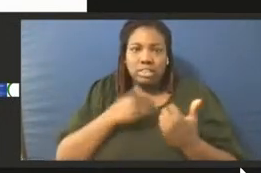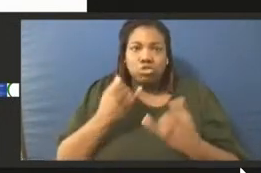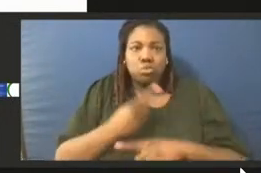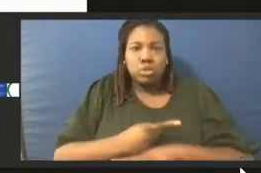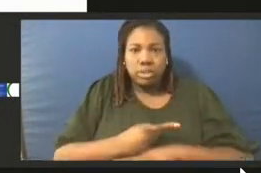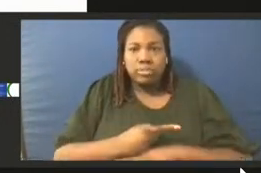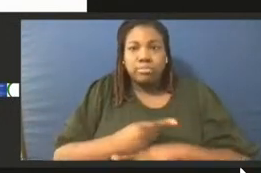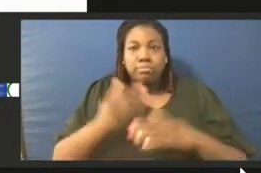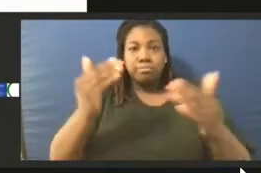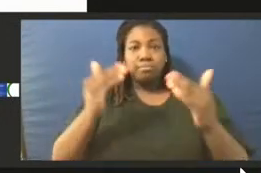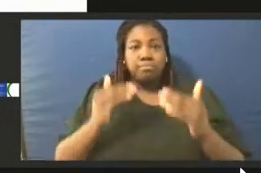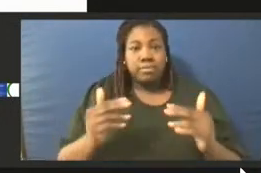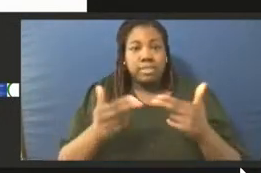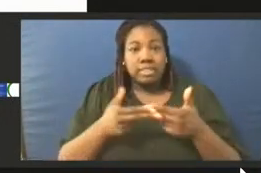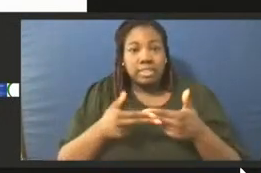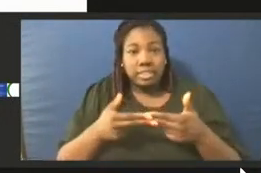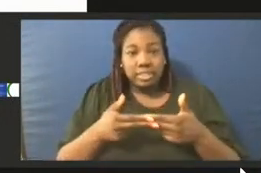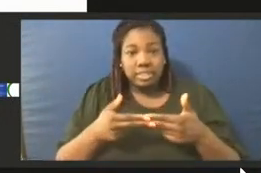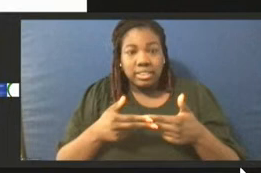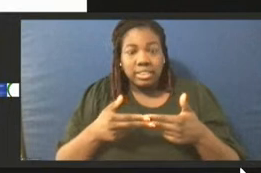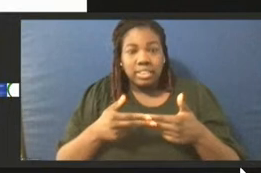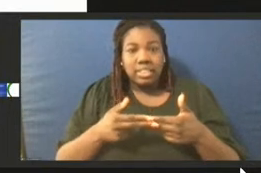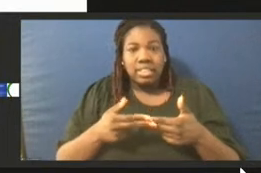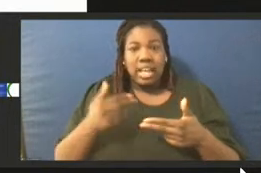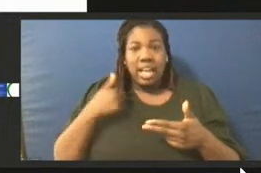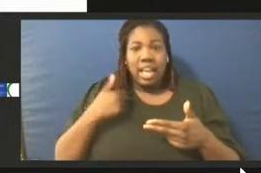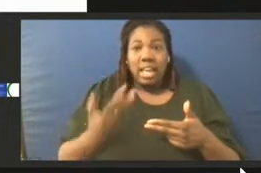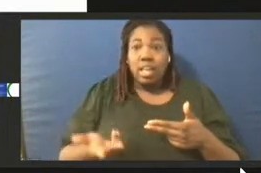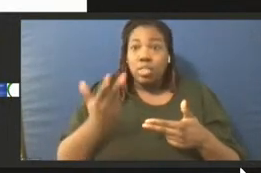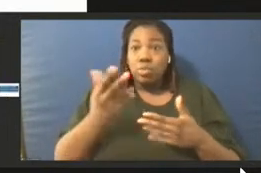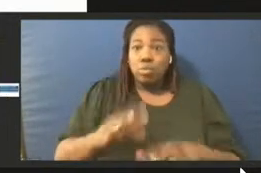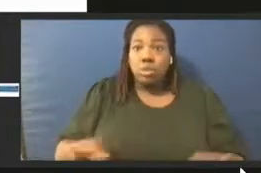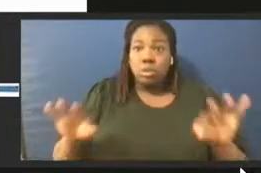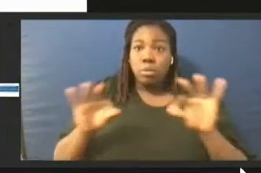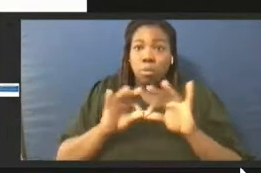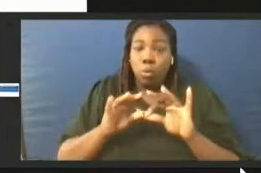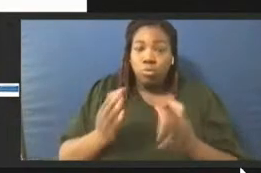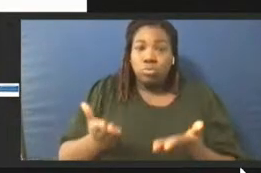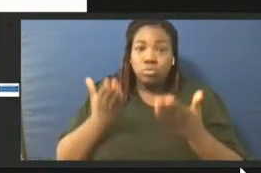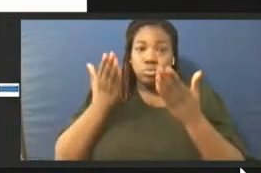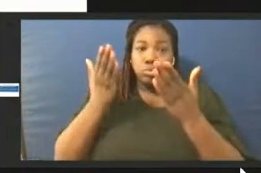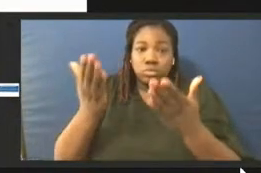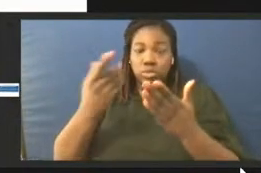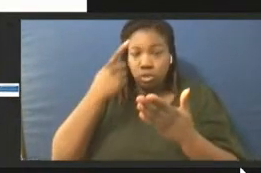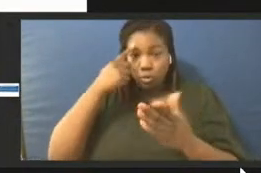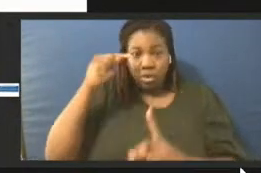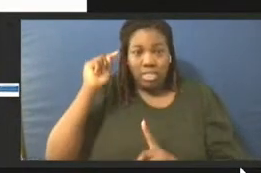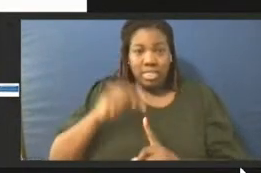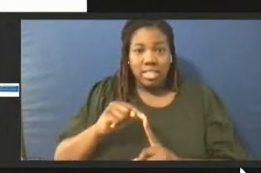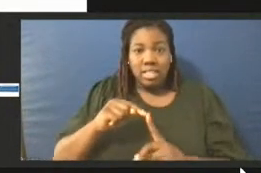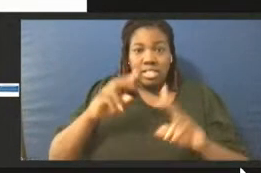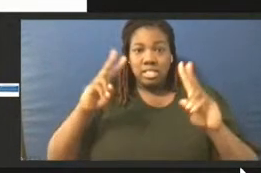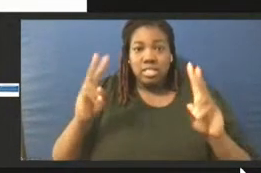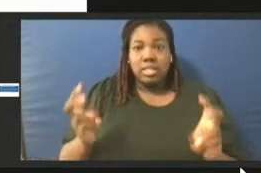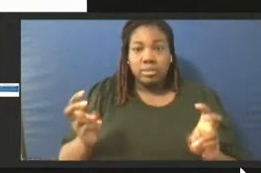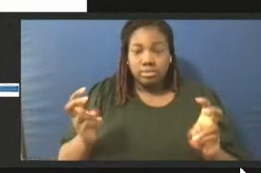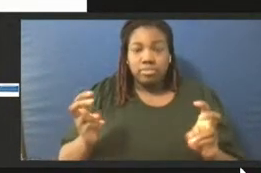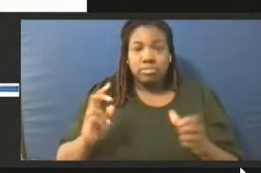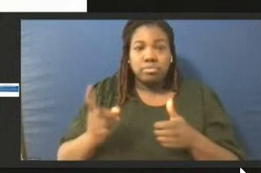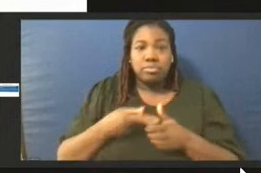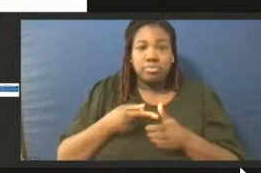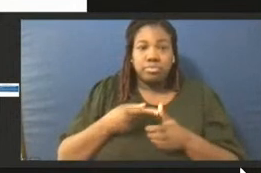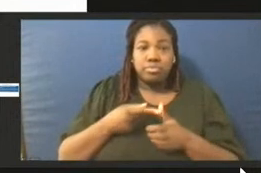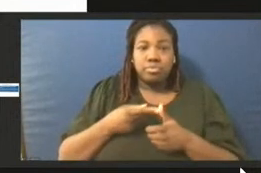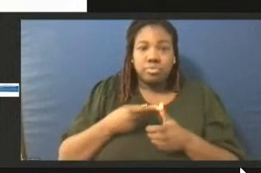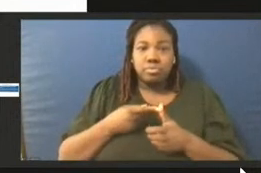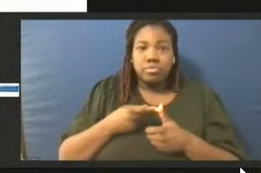next slide, we had 3 key recommendations for this topic. The first one is